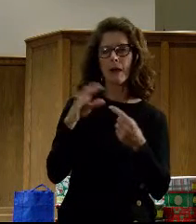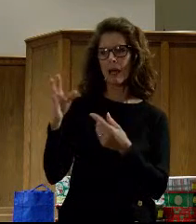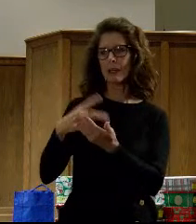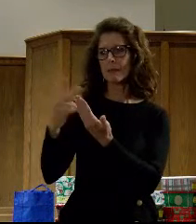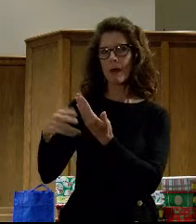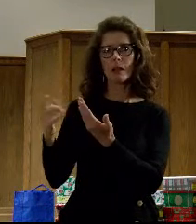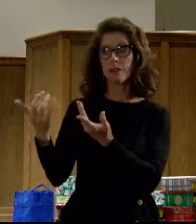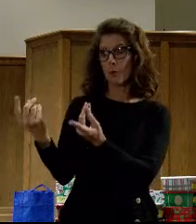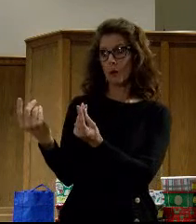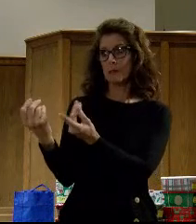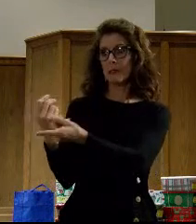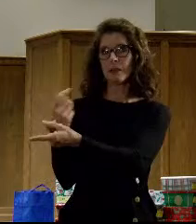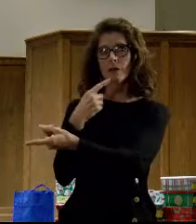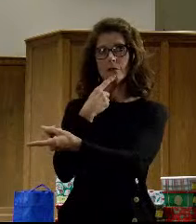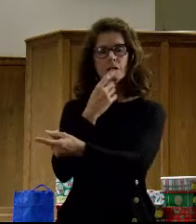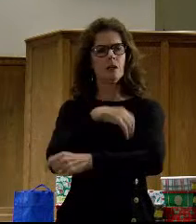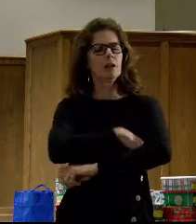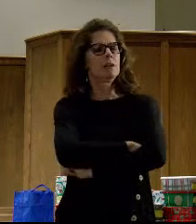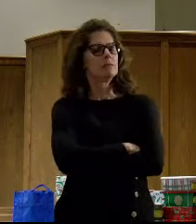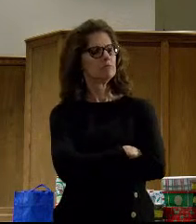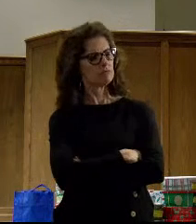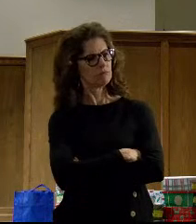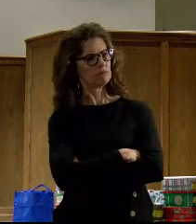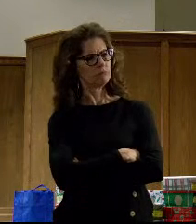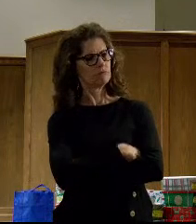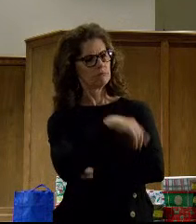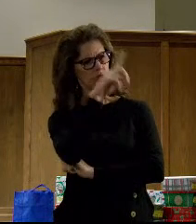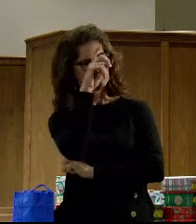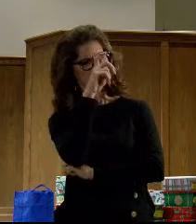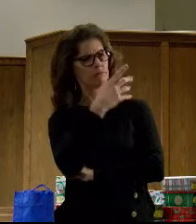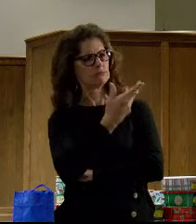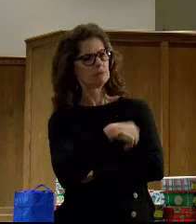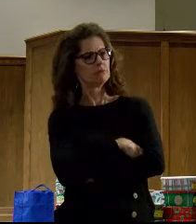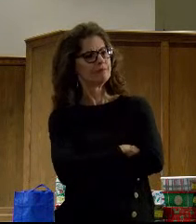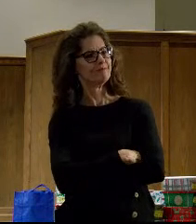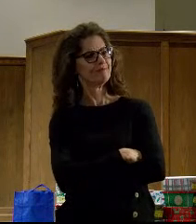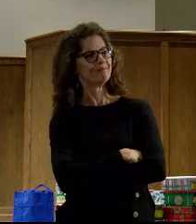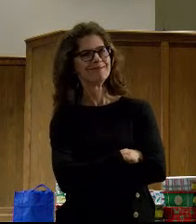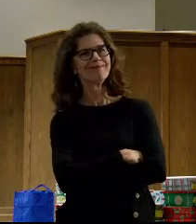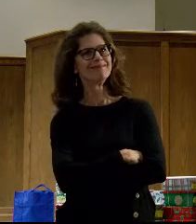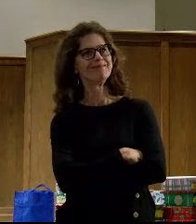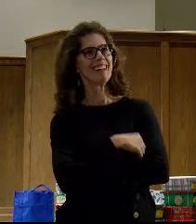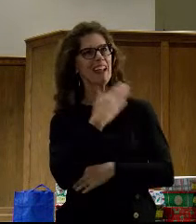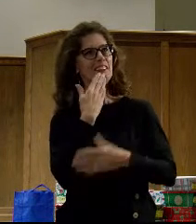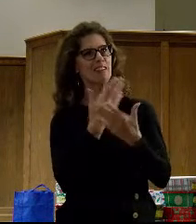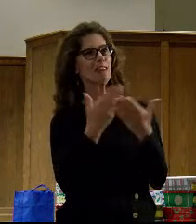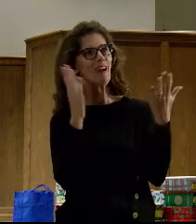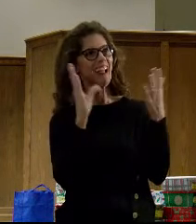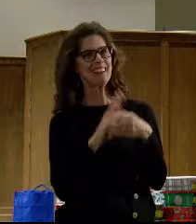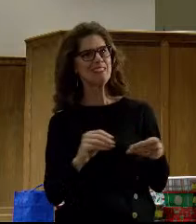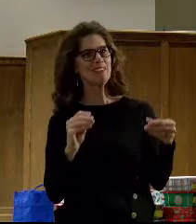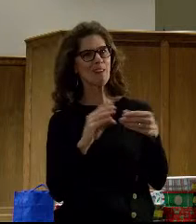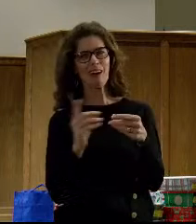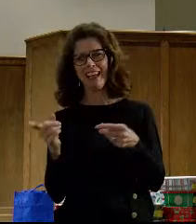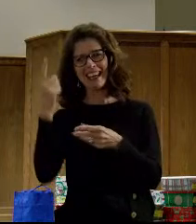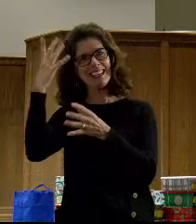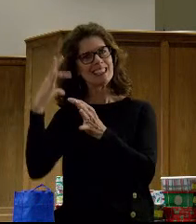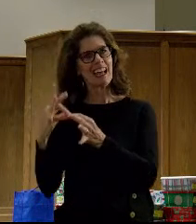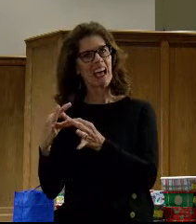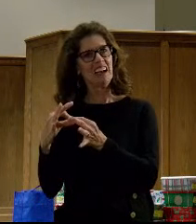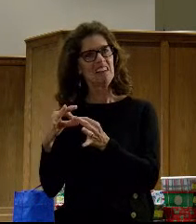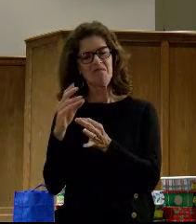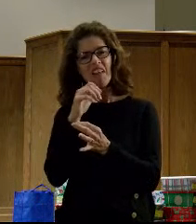do? He just says, I'm puzzled by those people. Like, what a great story. He'd made this decision, I'm not going to spin it in my